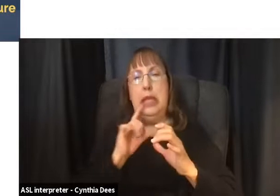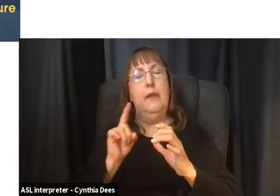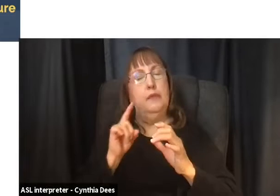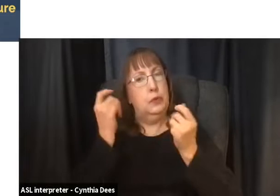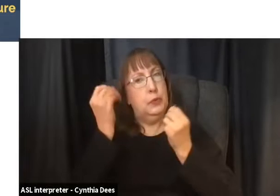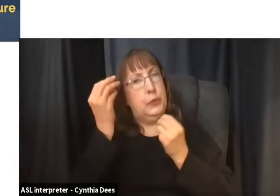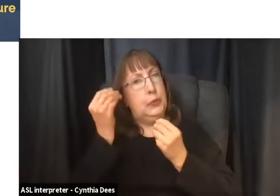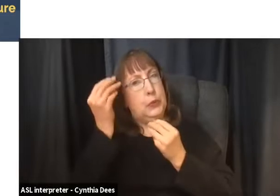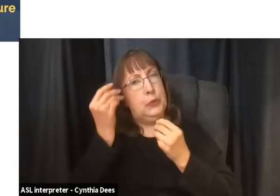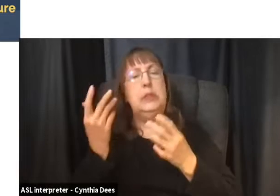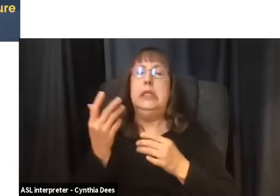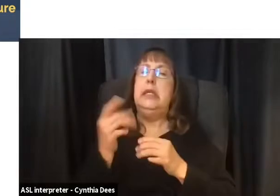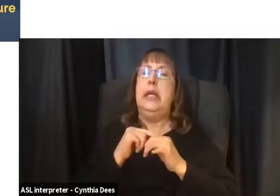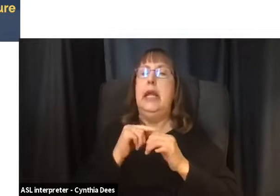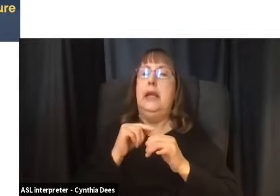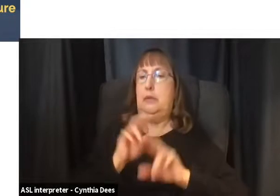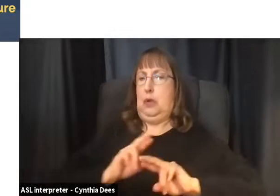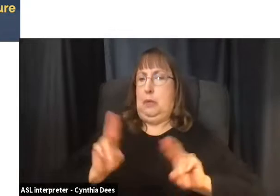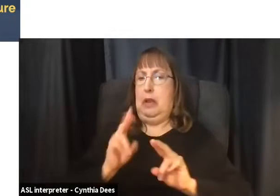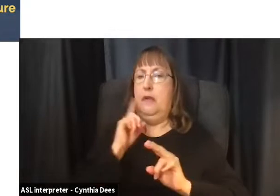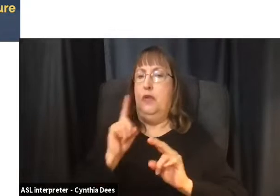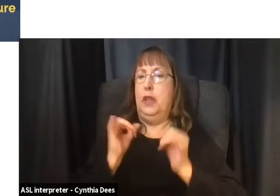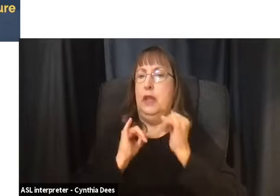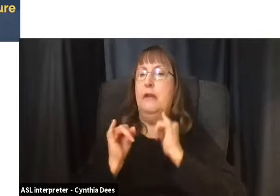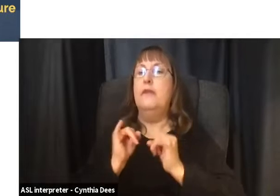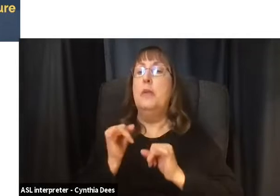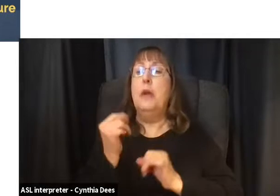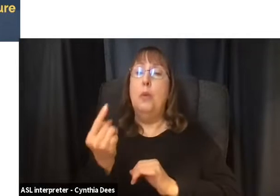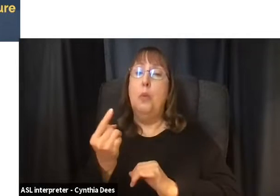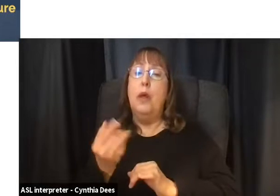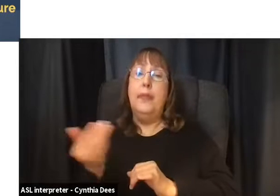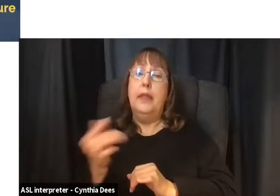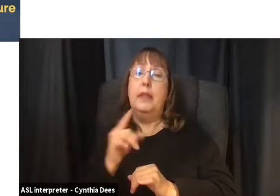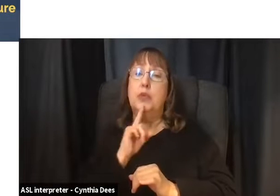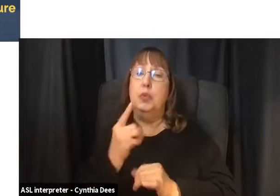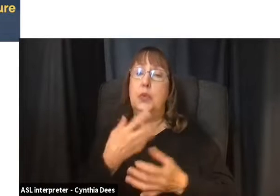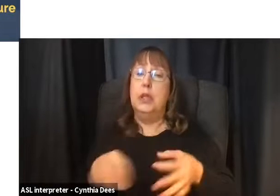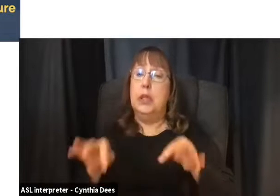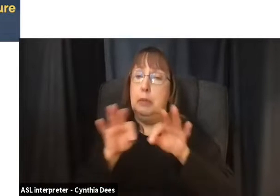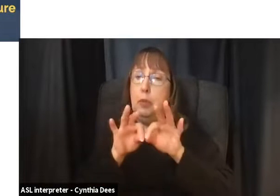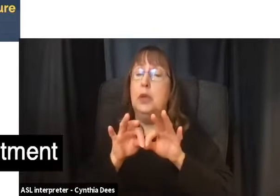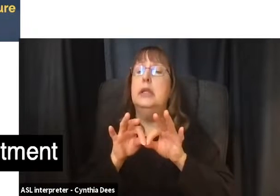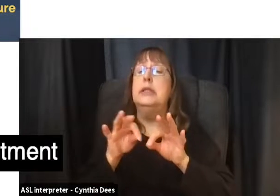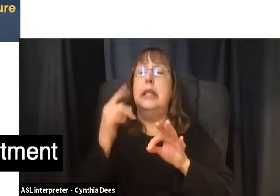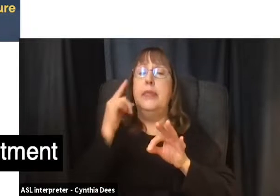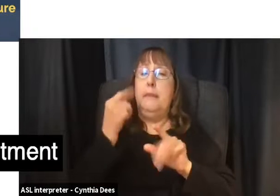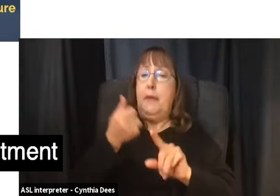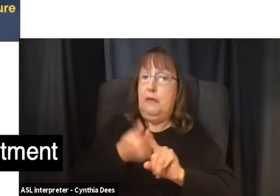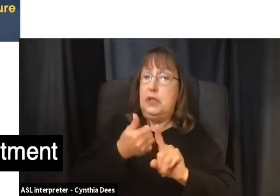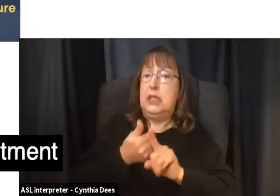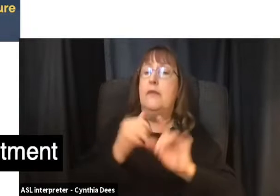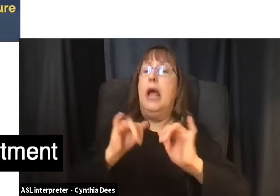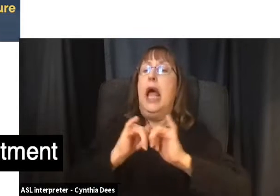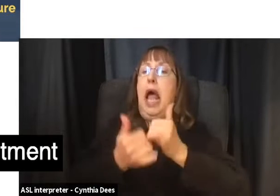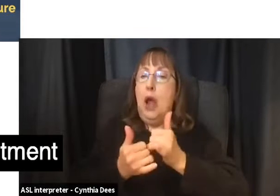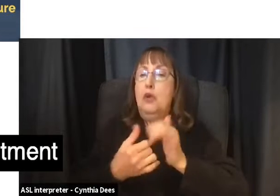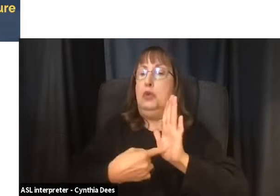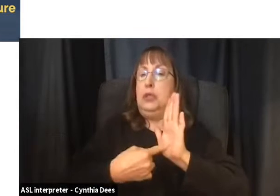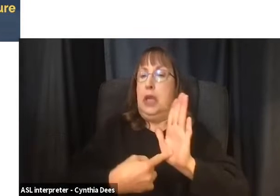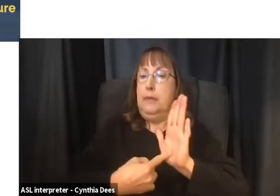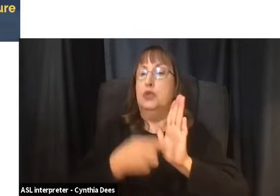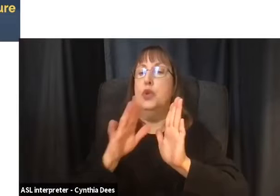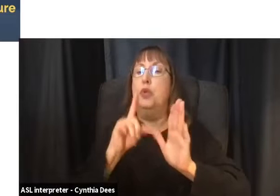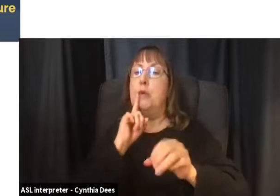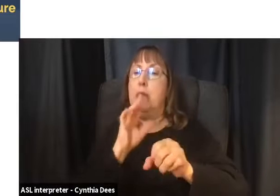terms of the interview. But one thing that is worth paying attention to is thinking about for yourself, how do you demonstrate your commitment